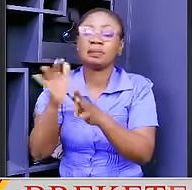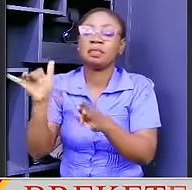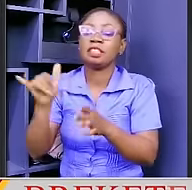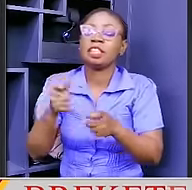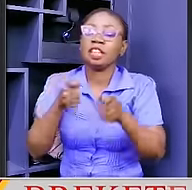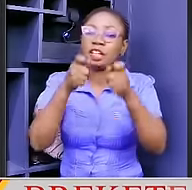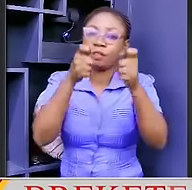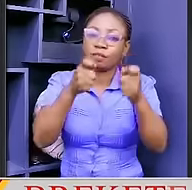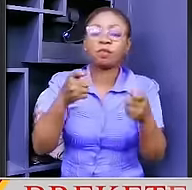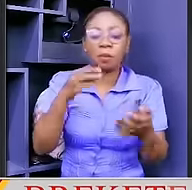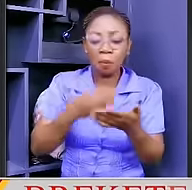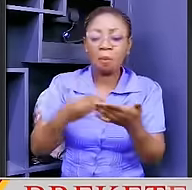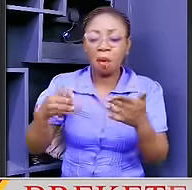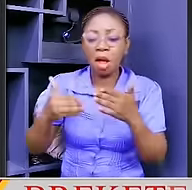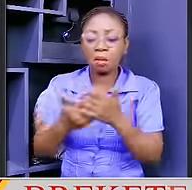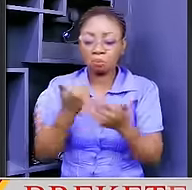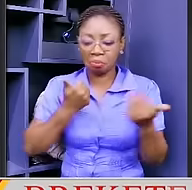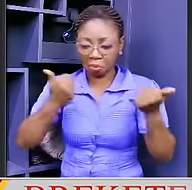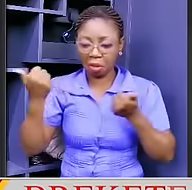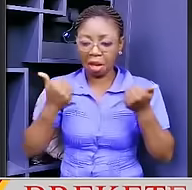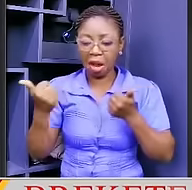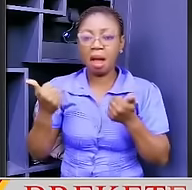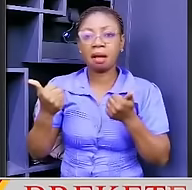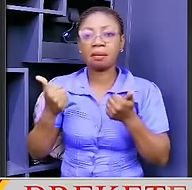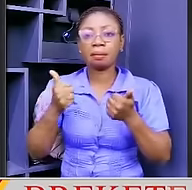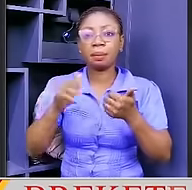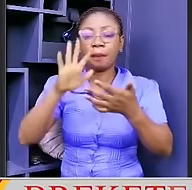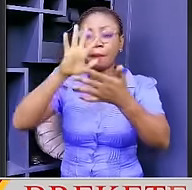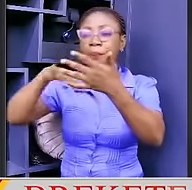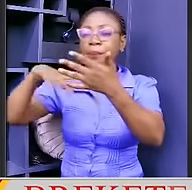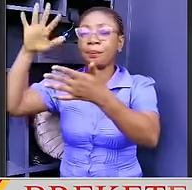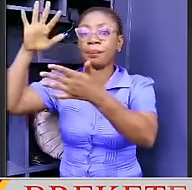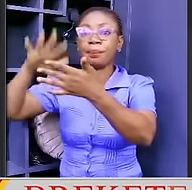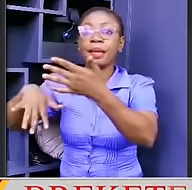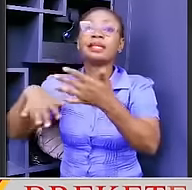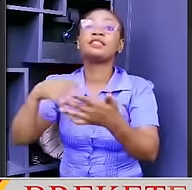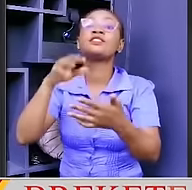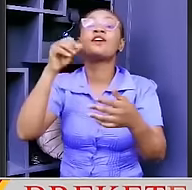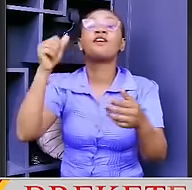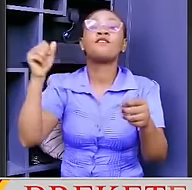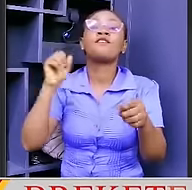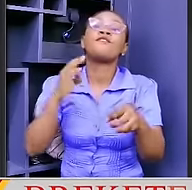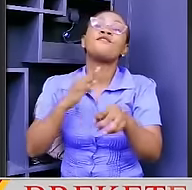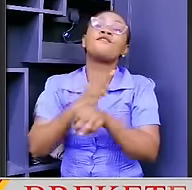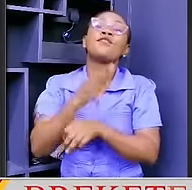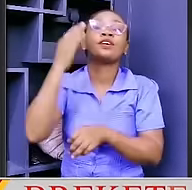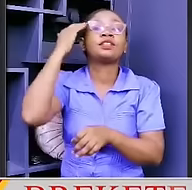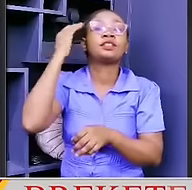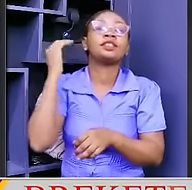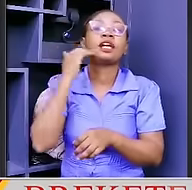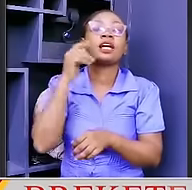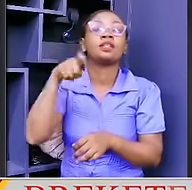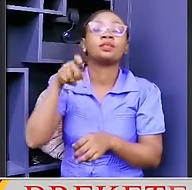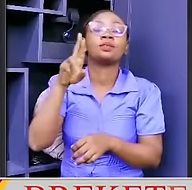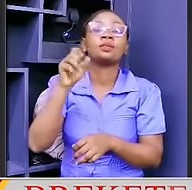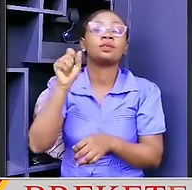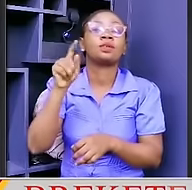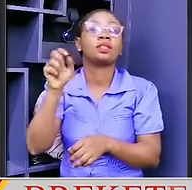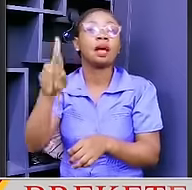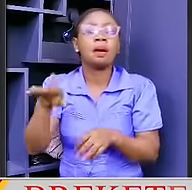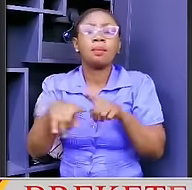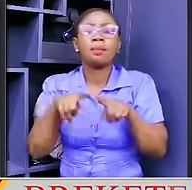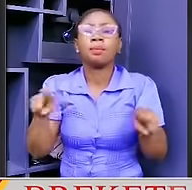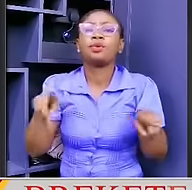una. When they buy new motor, when they paint force headquarters, when they do this one, but when I no get money to just to